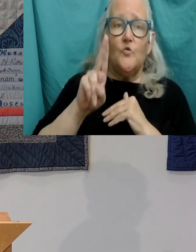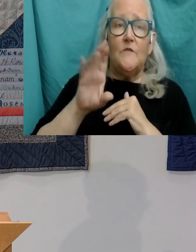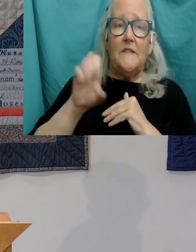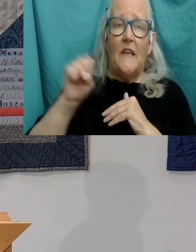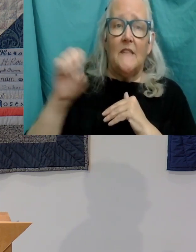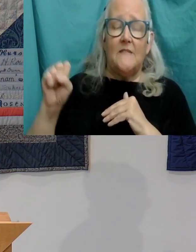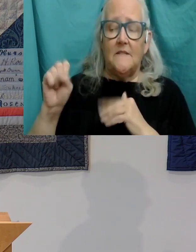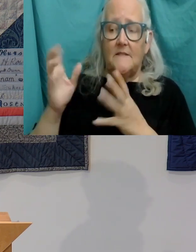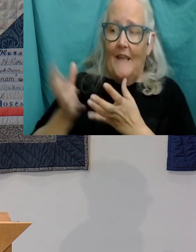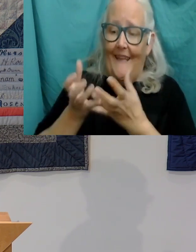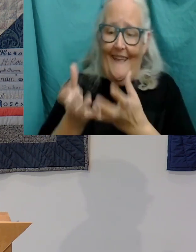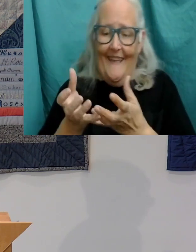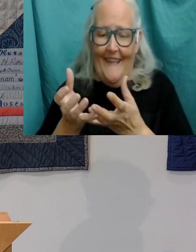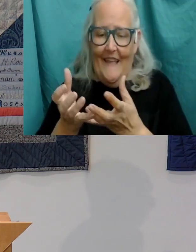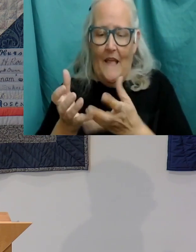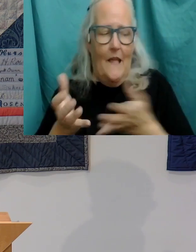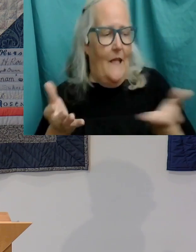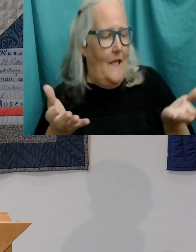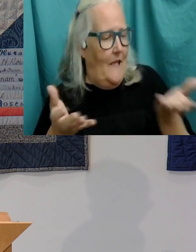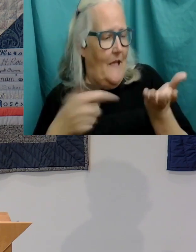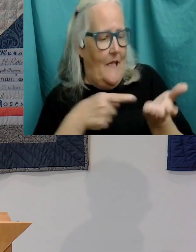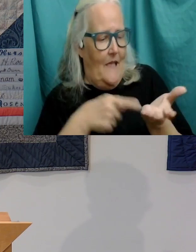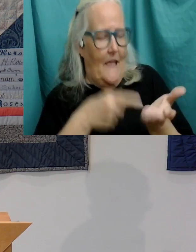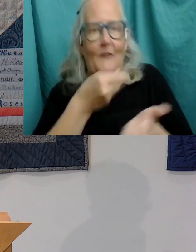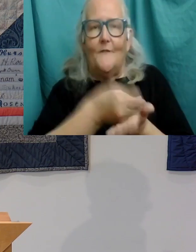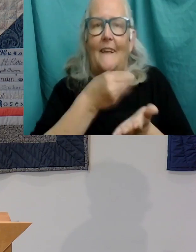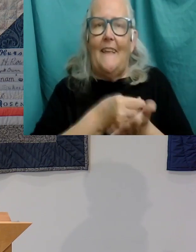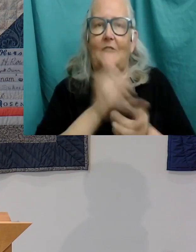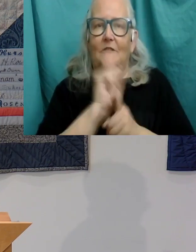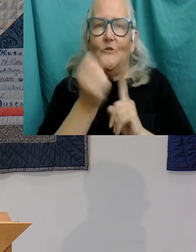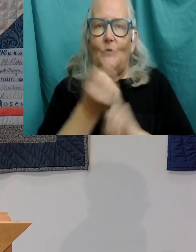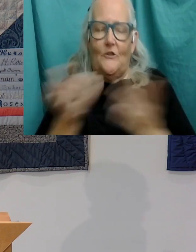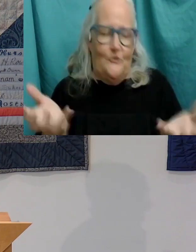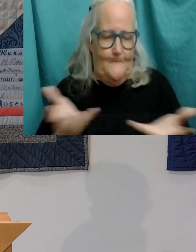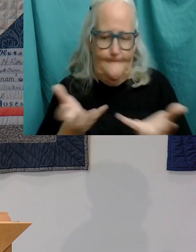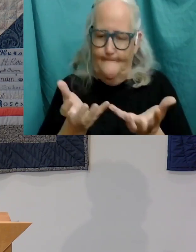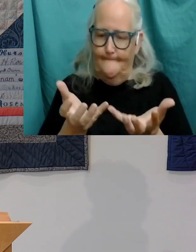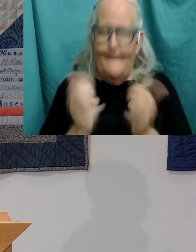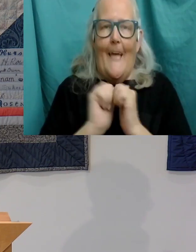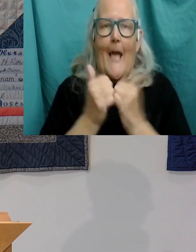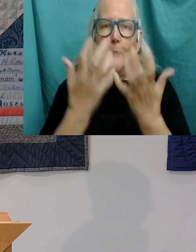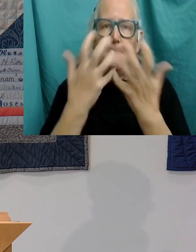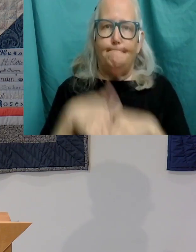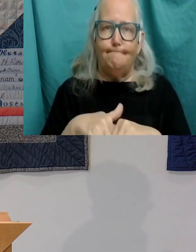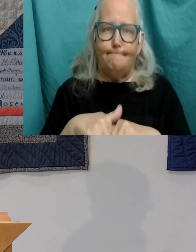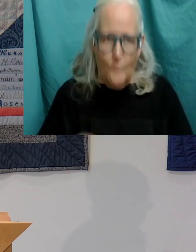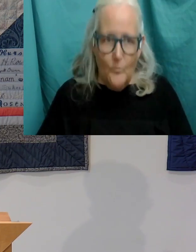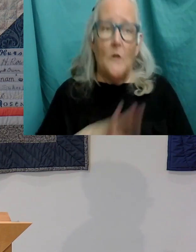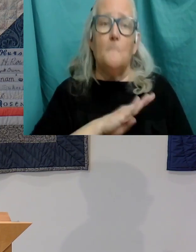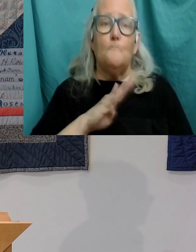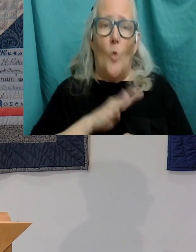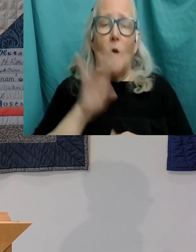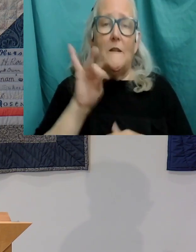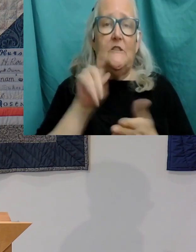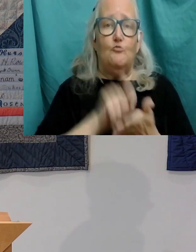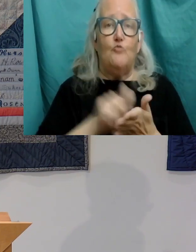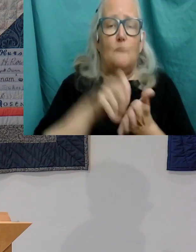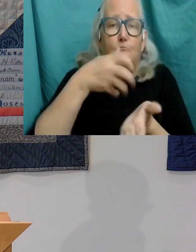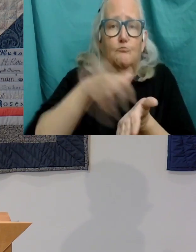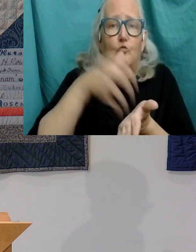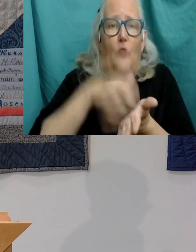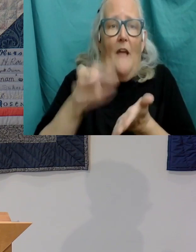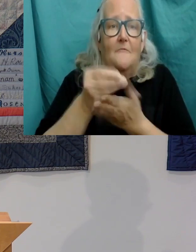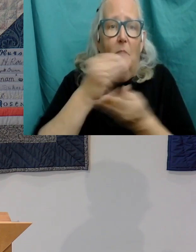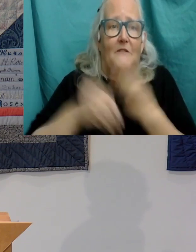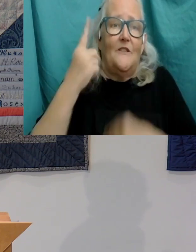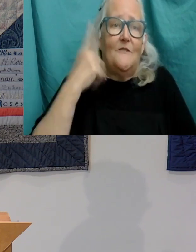UUCSS in balance with our financial reality. The board has prepared a draft budget for the 24-25